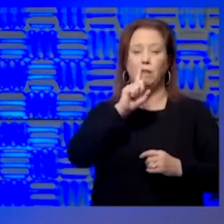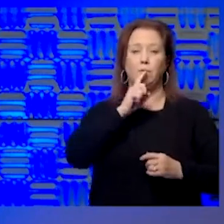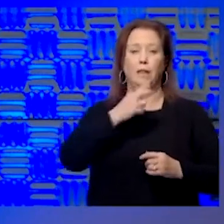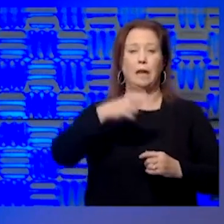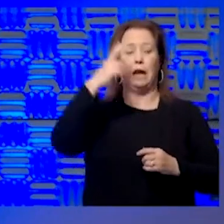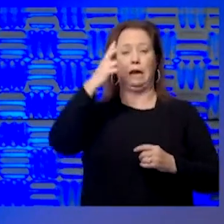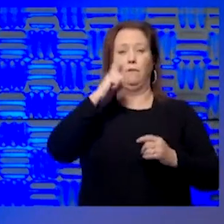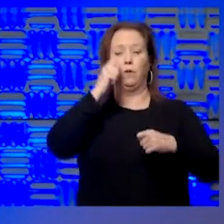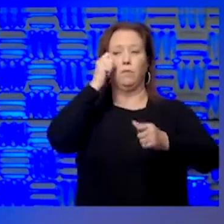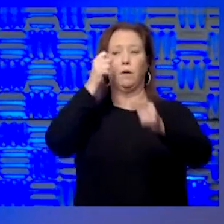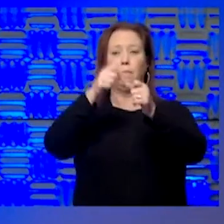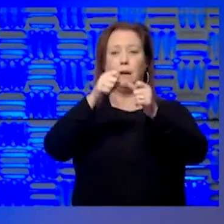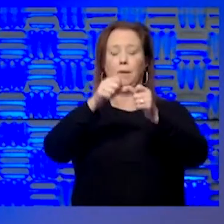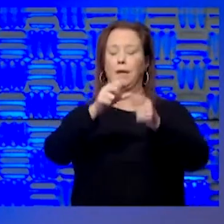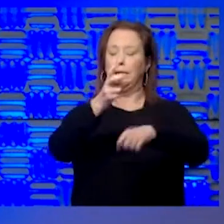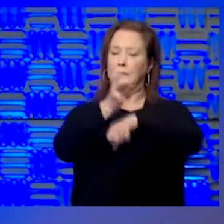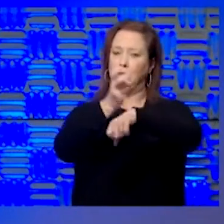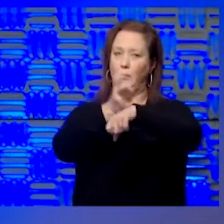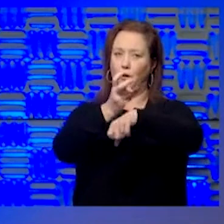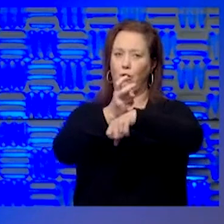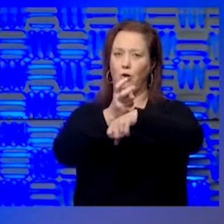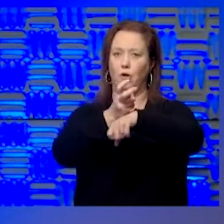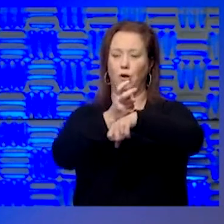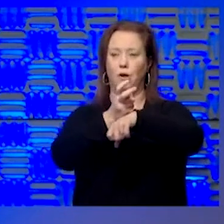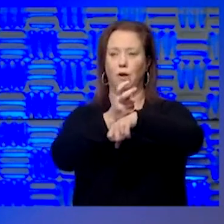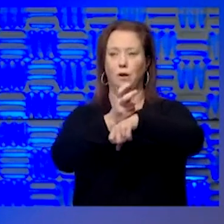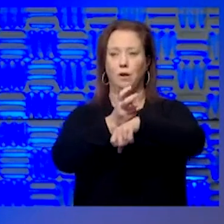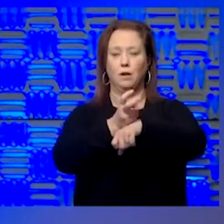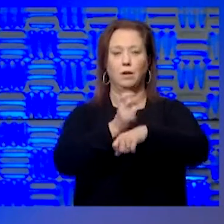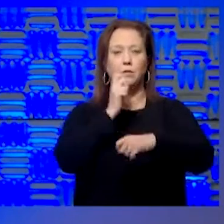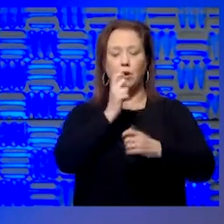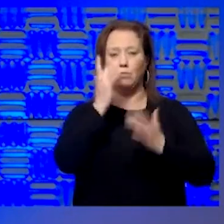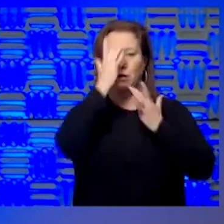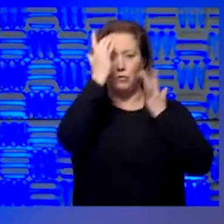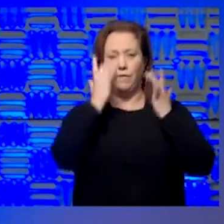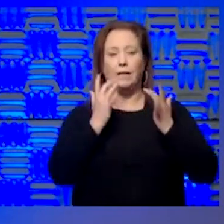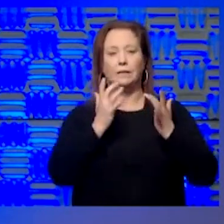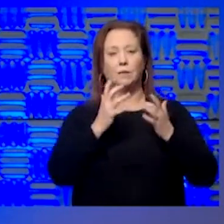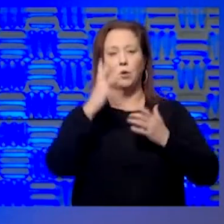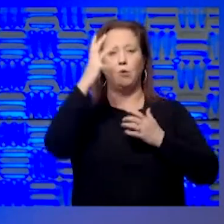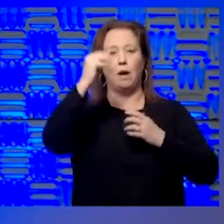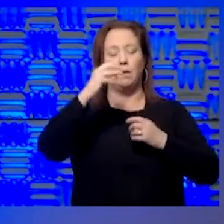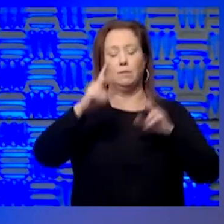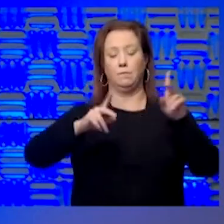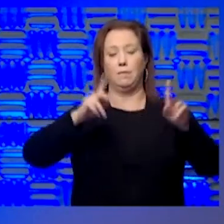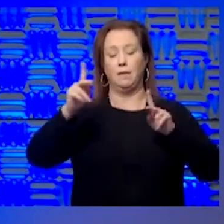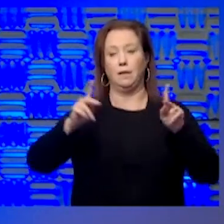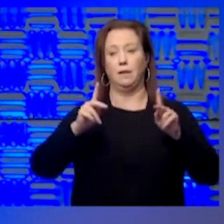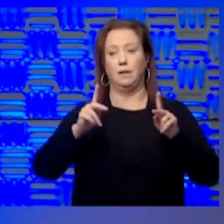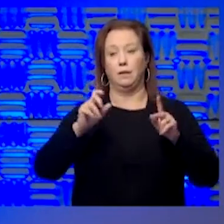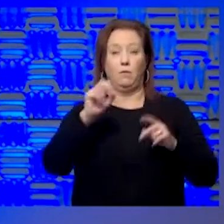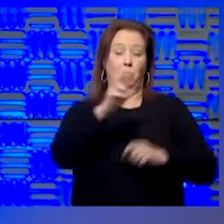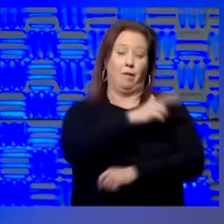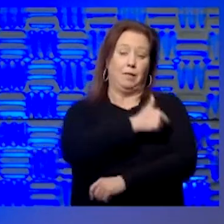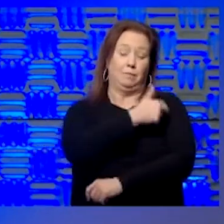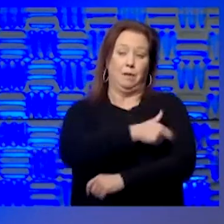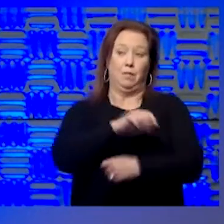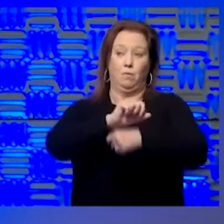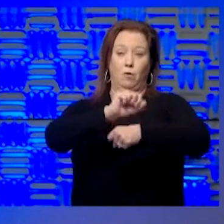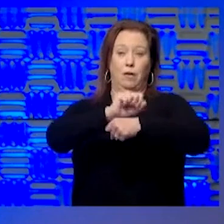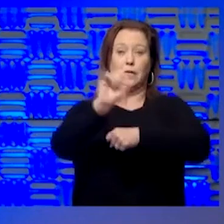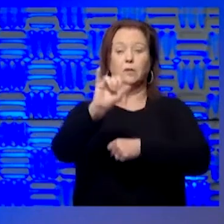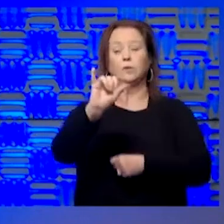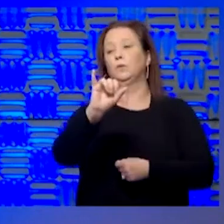high. So if you can remember, and it's hard, but don't touch your face when you're out in public or even at the hospital at